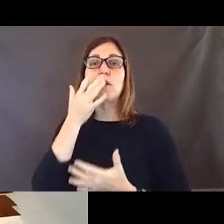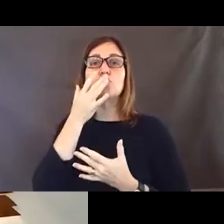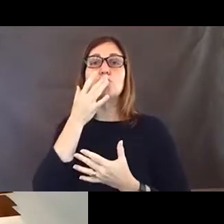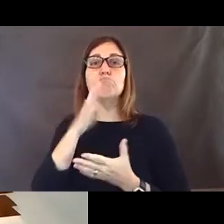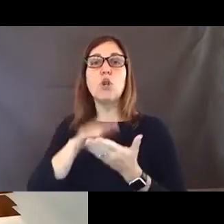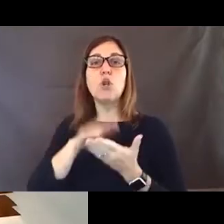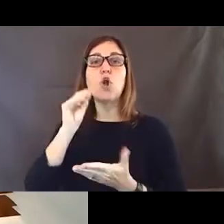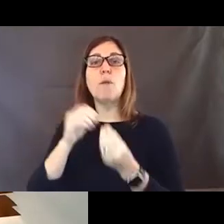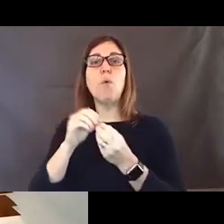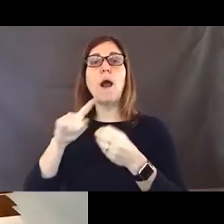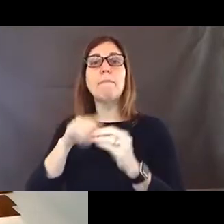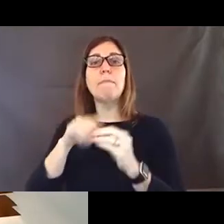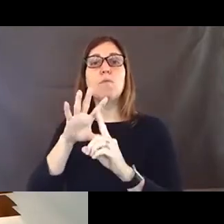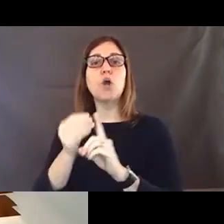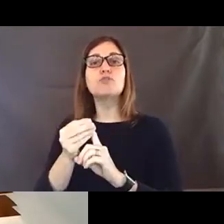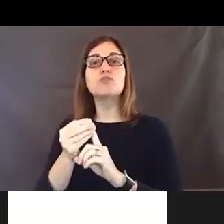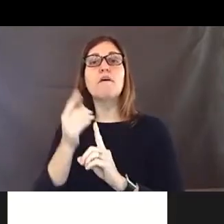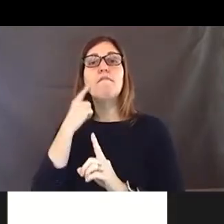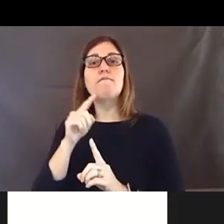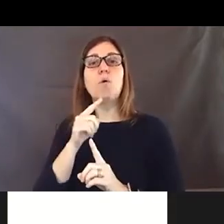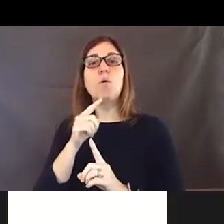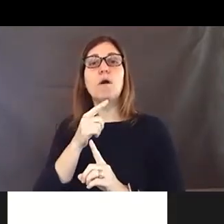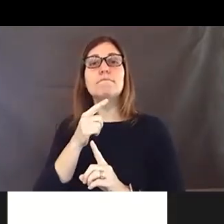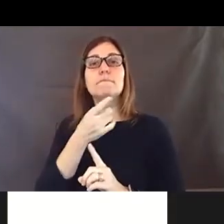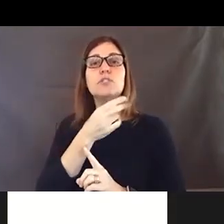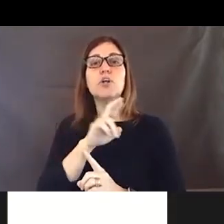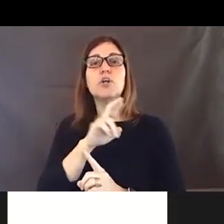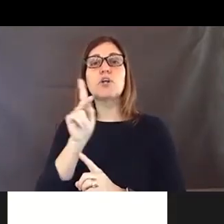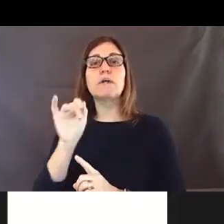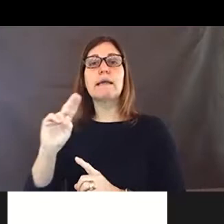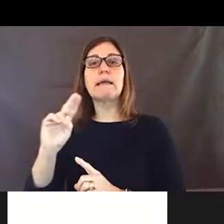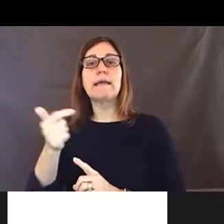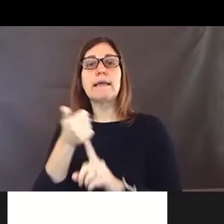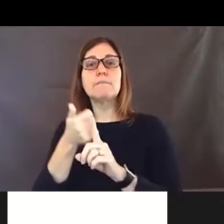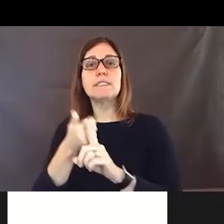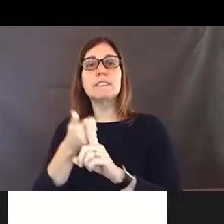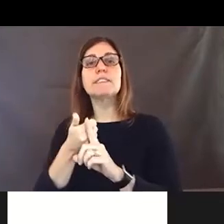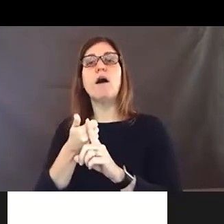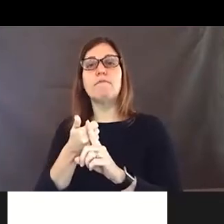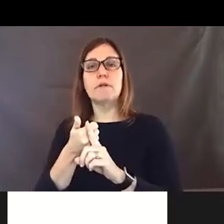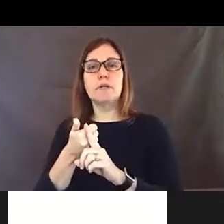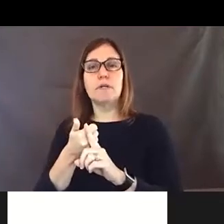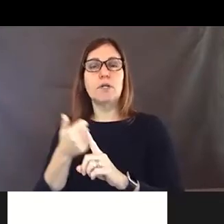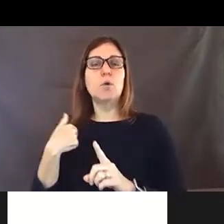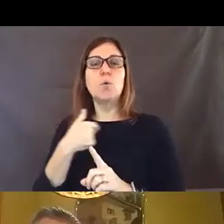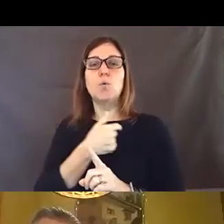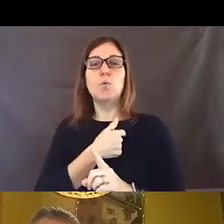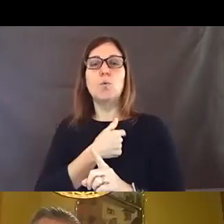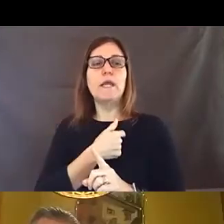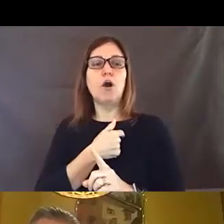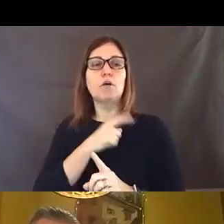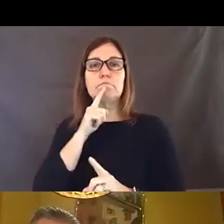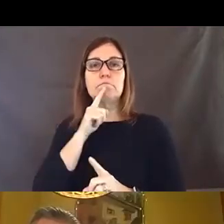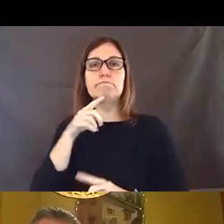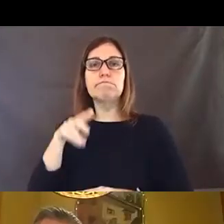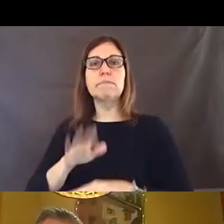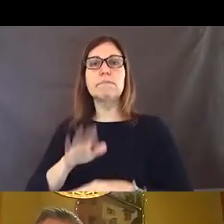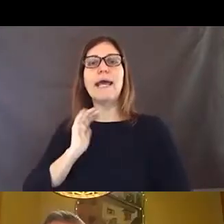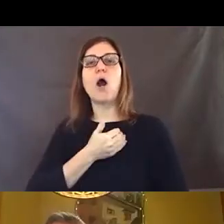For Dr. King himself stated that we are exiles in our own land, and end